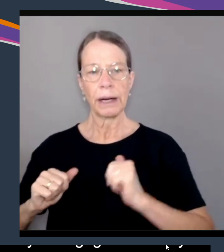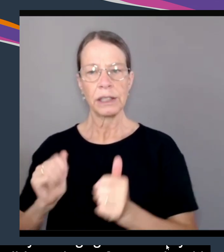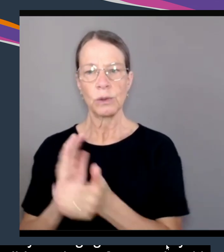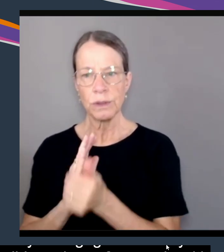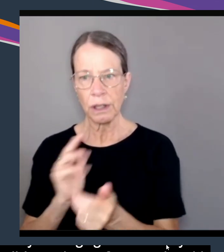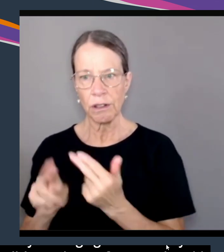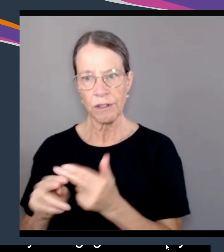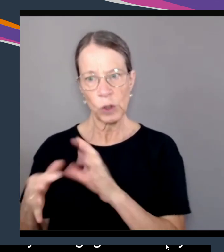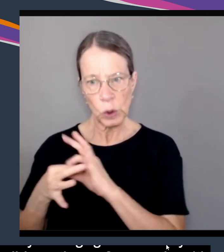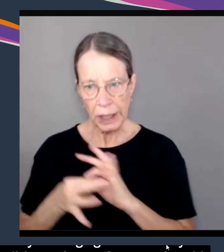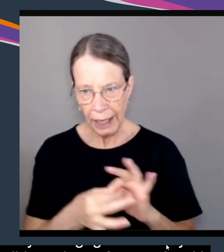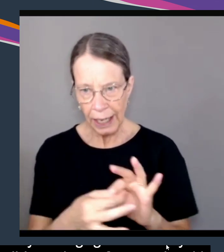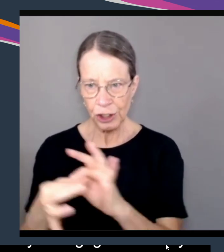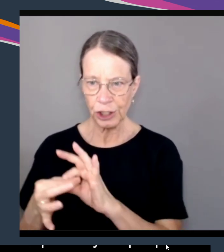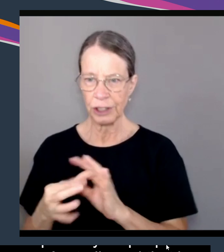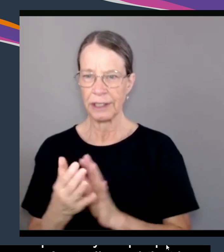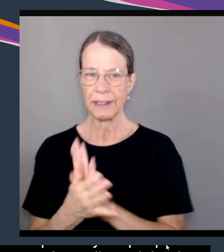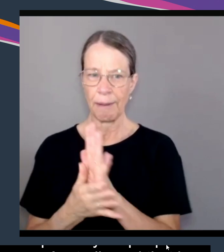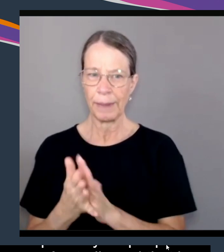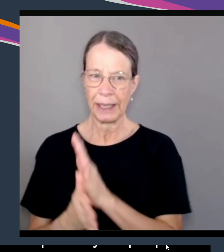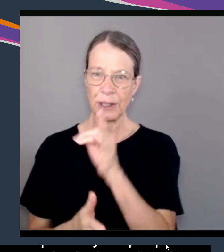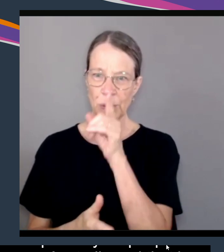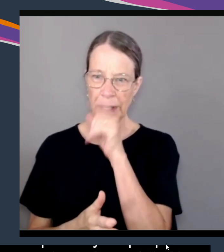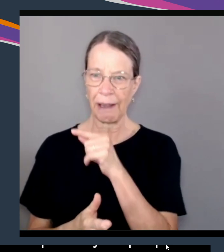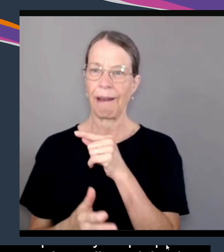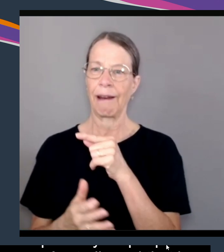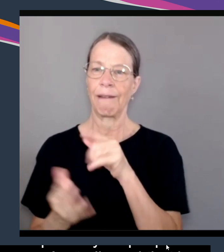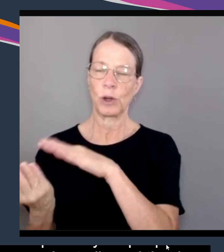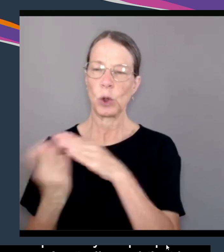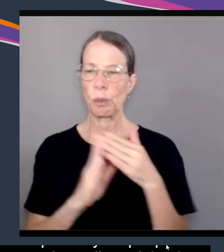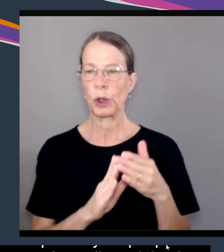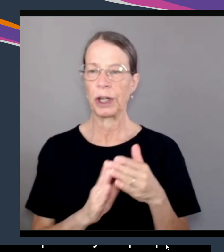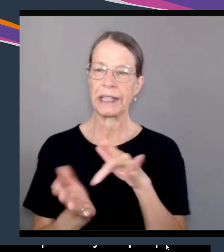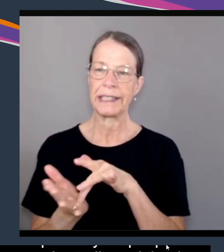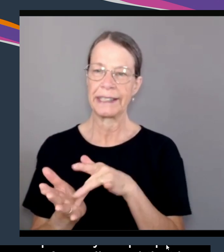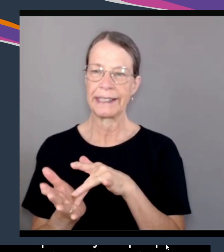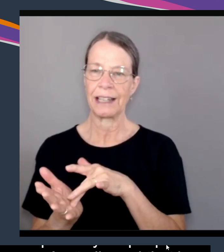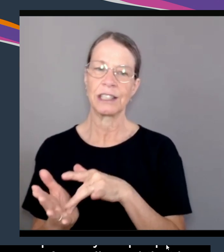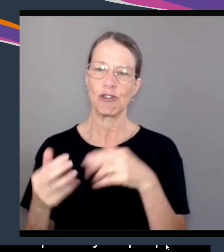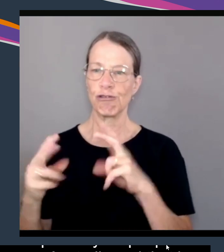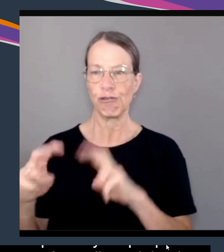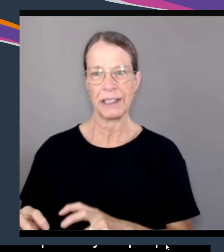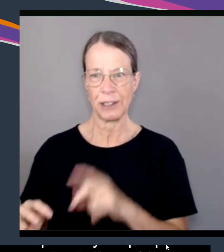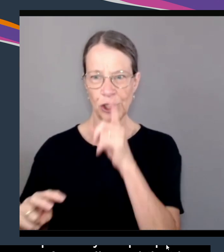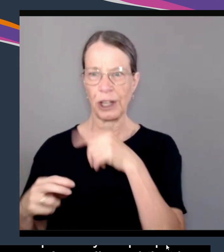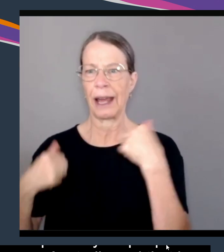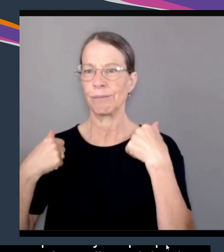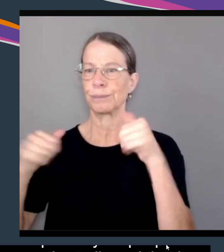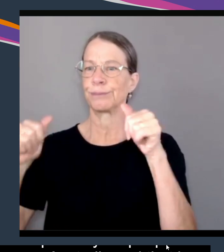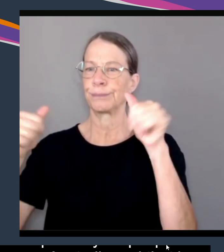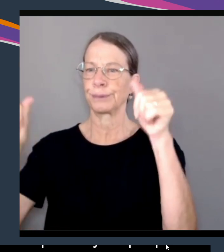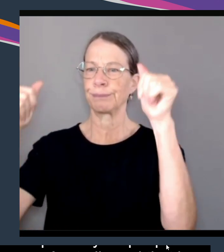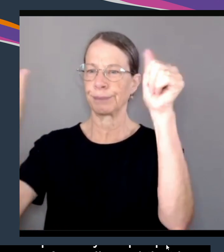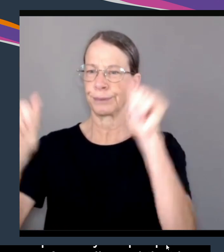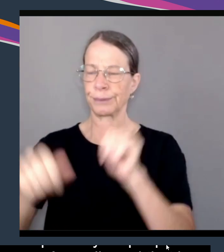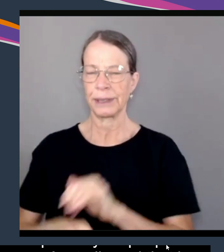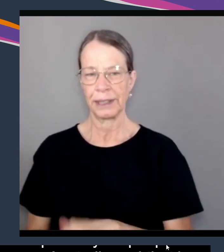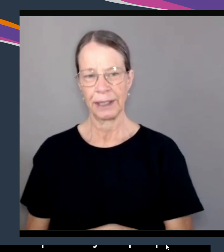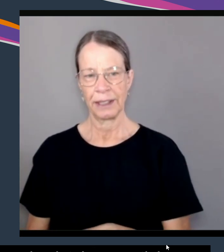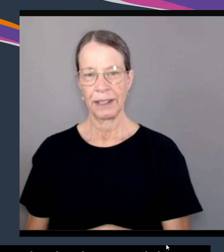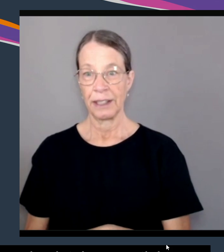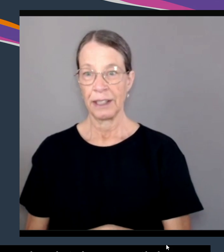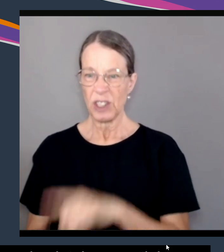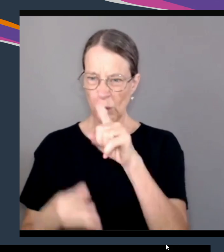essential to allow community-centred research to flourish. So altogether, these initiatives, I think, really strengthen our